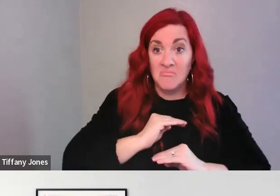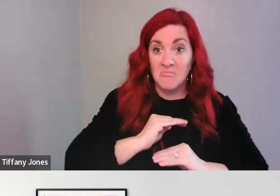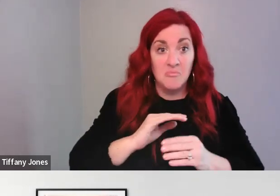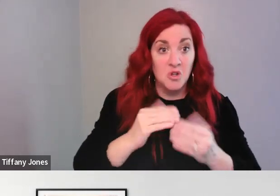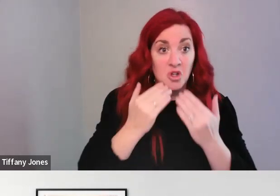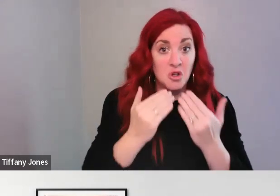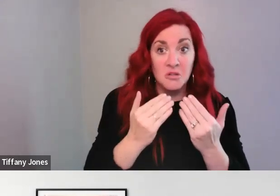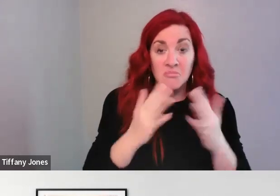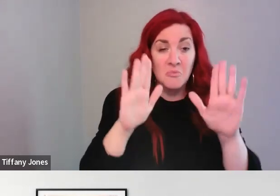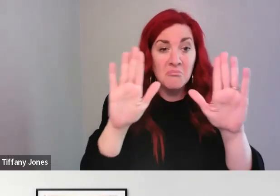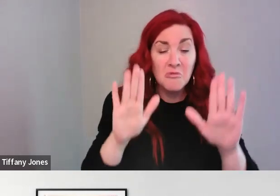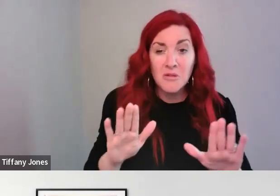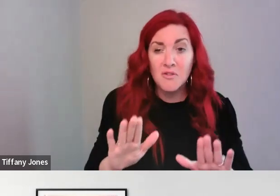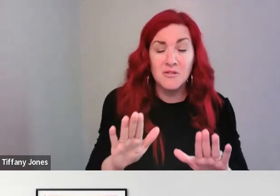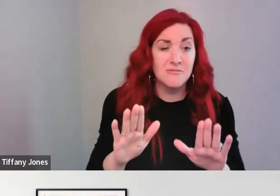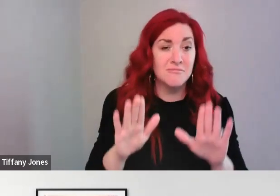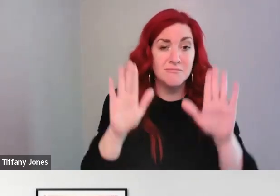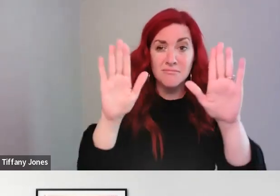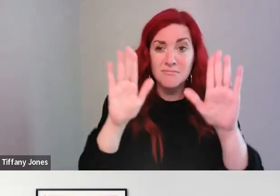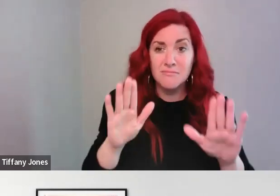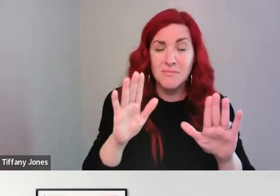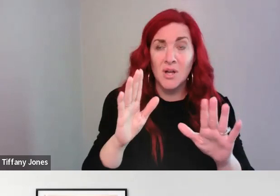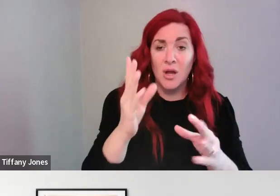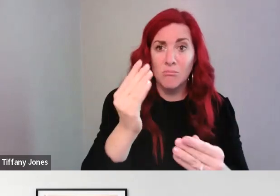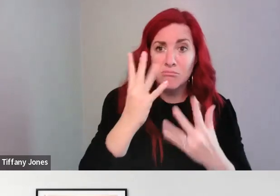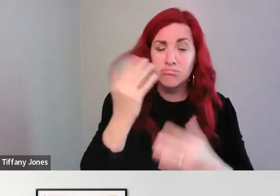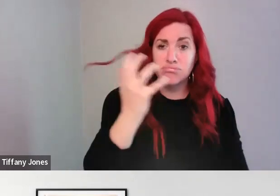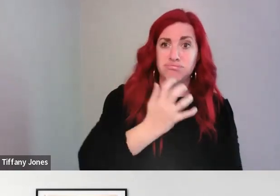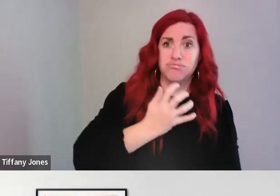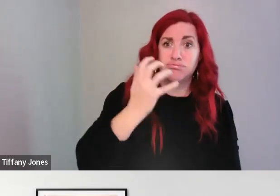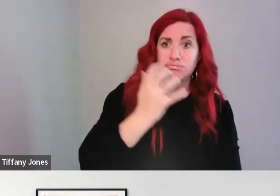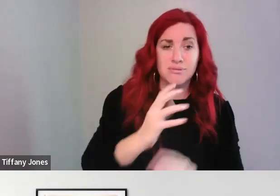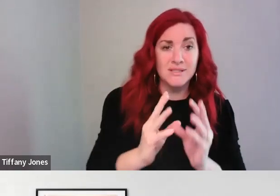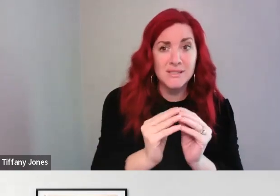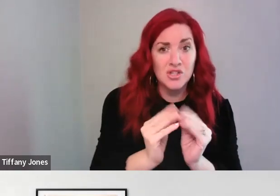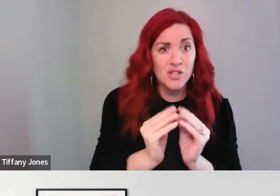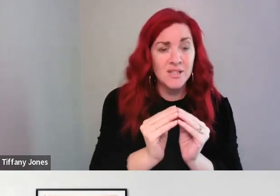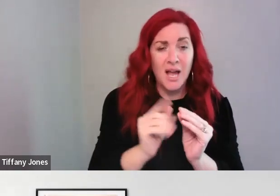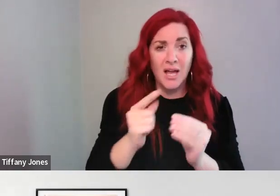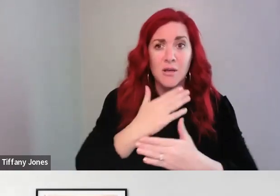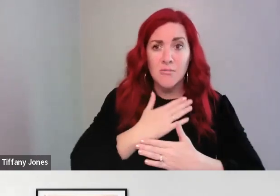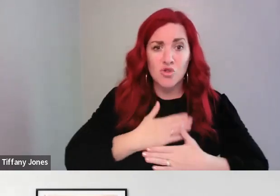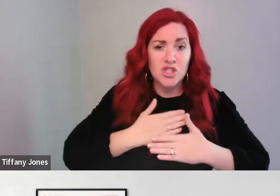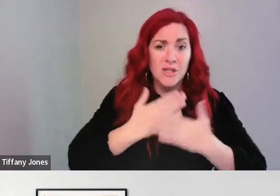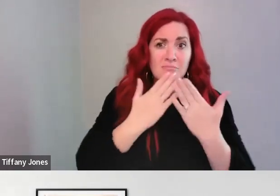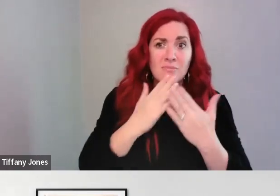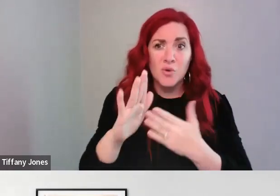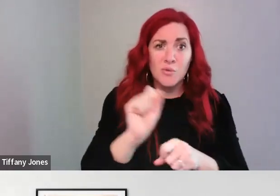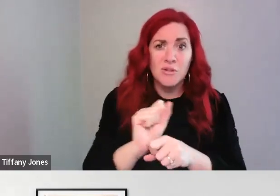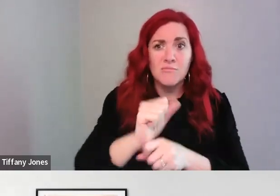Wonderful. This has been such a wonderful and informative session. I appreciate what you do on a daily